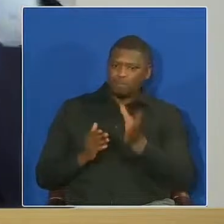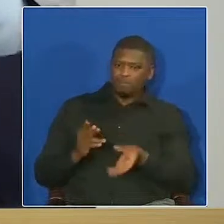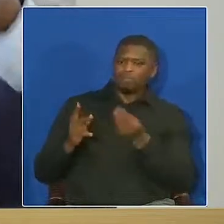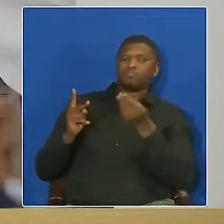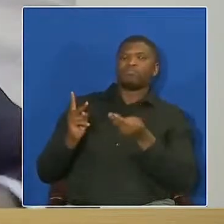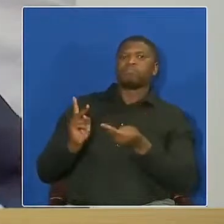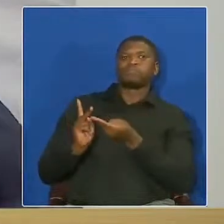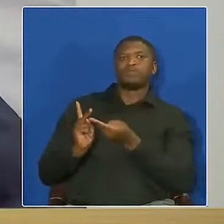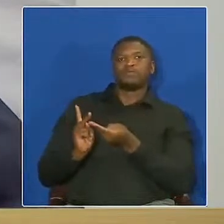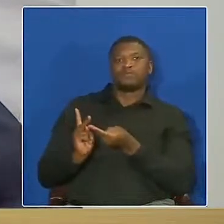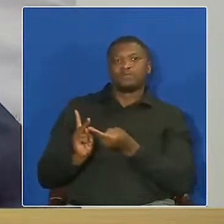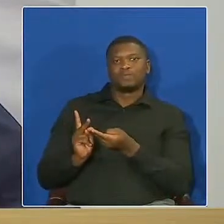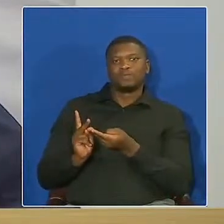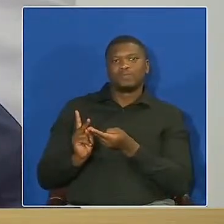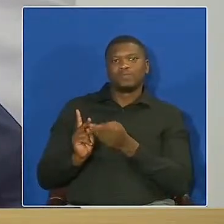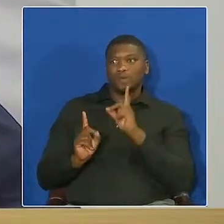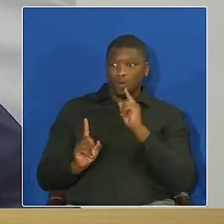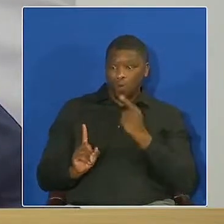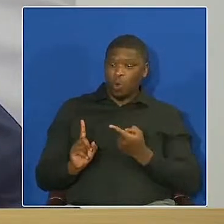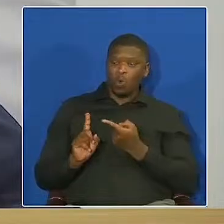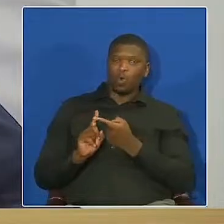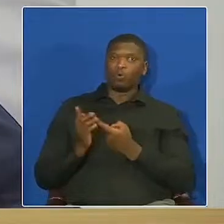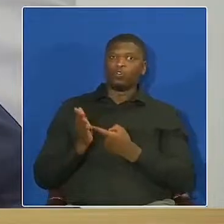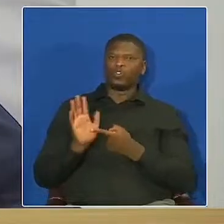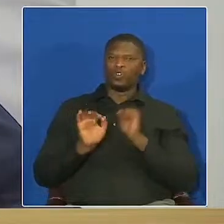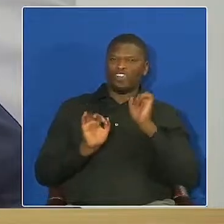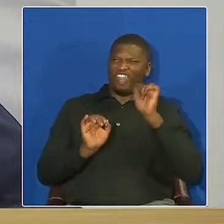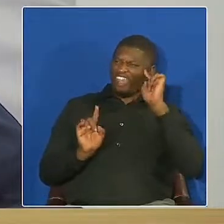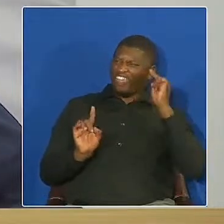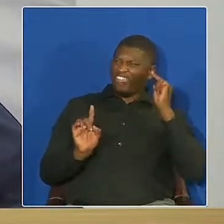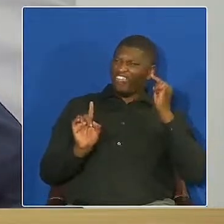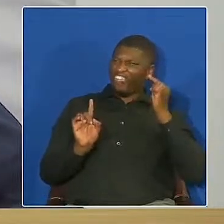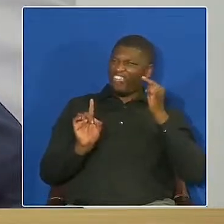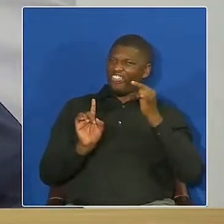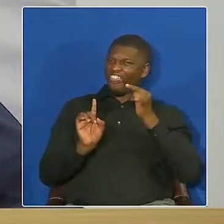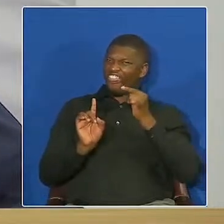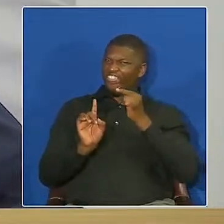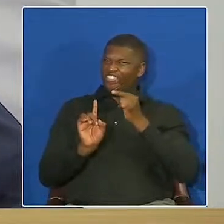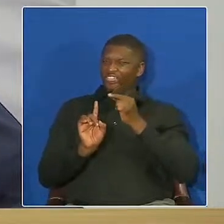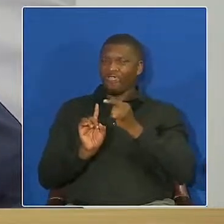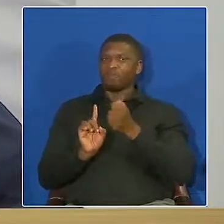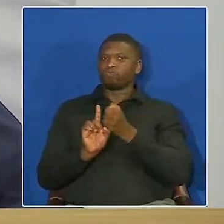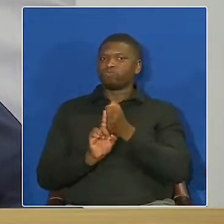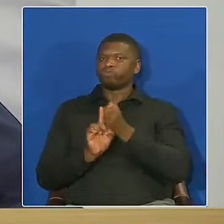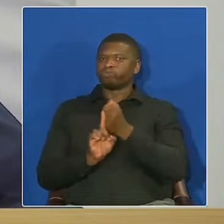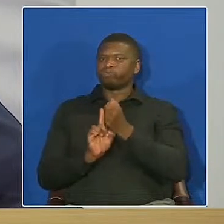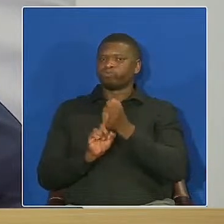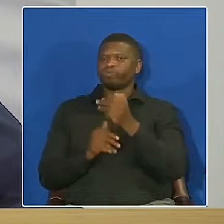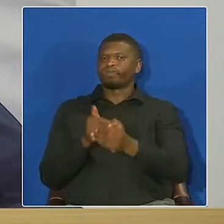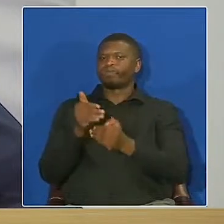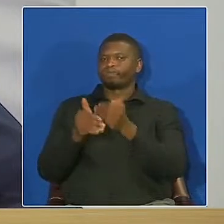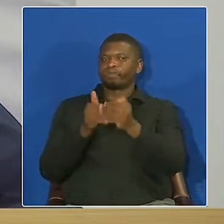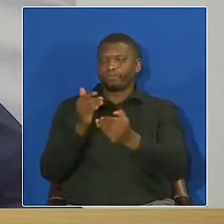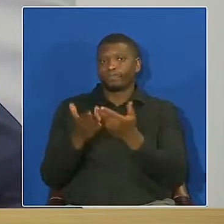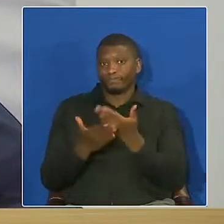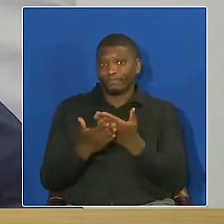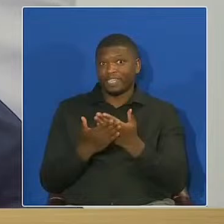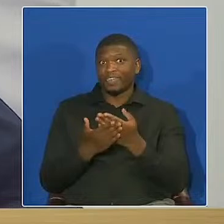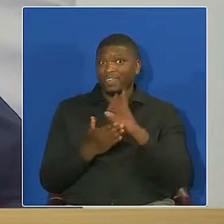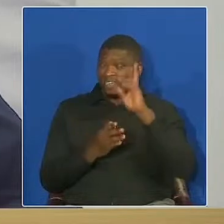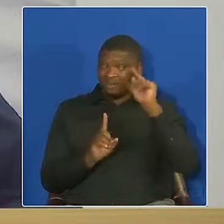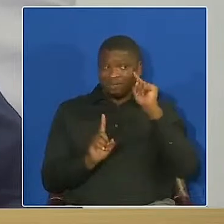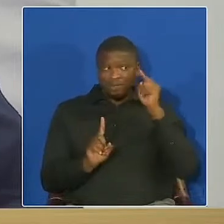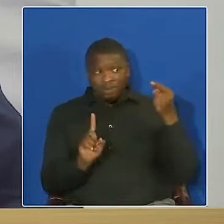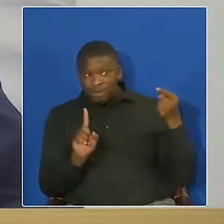then included so as then the mission can continue, the mission then of